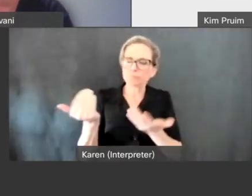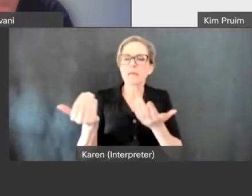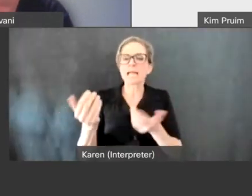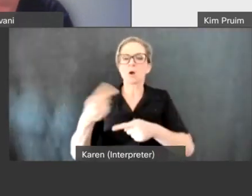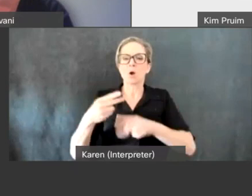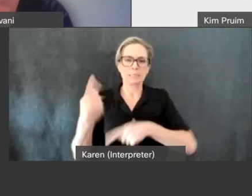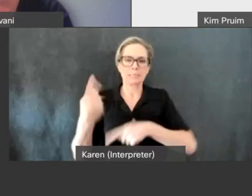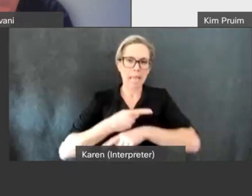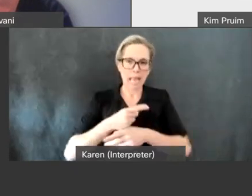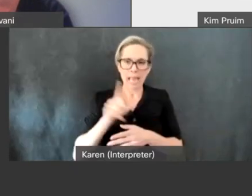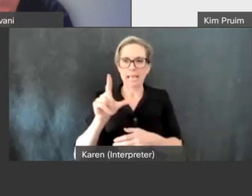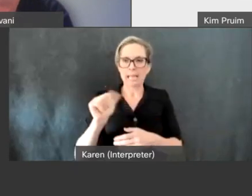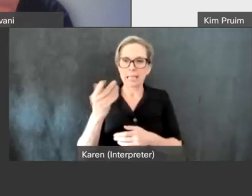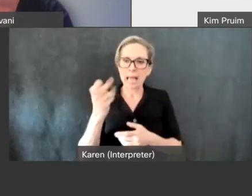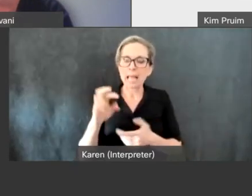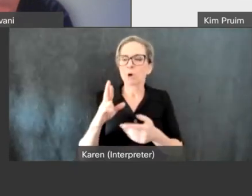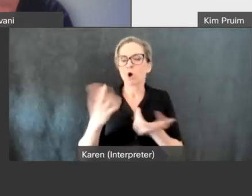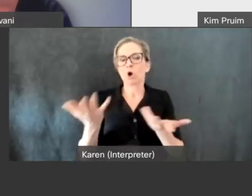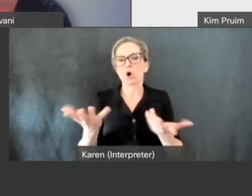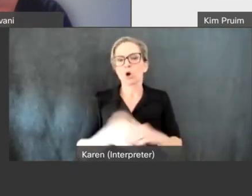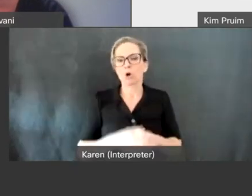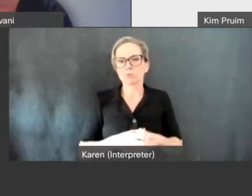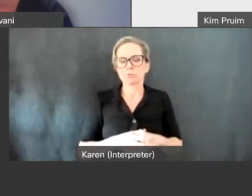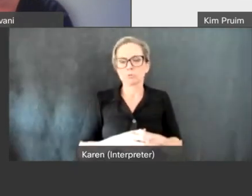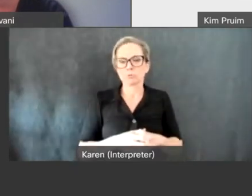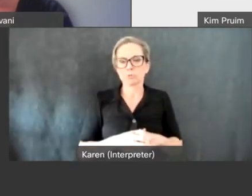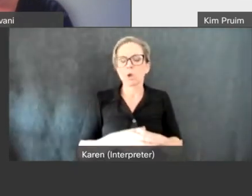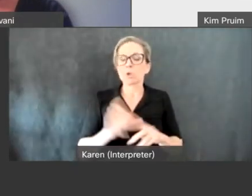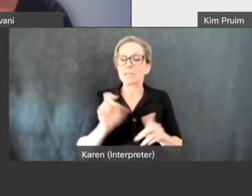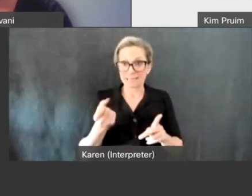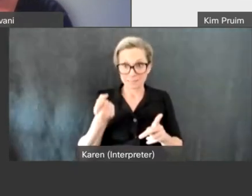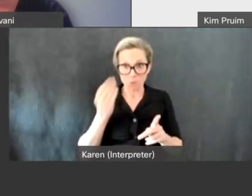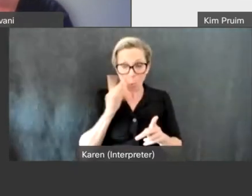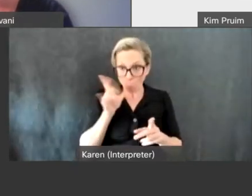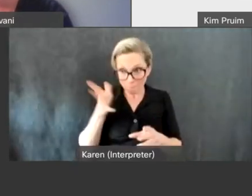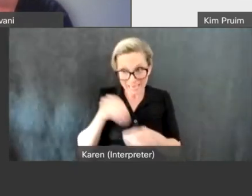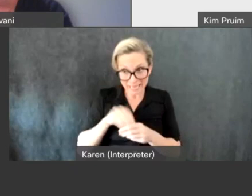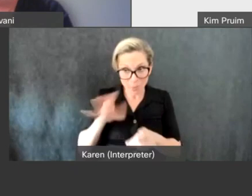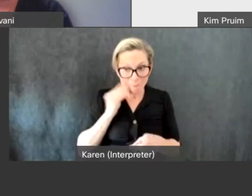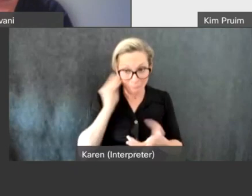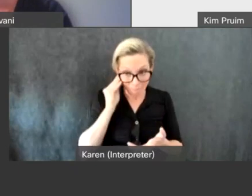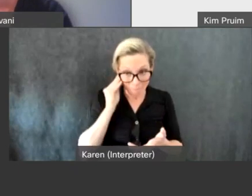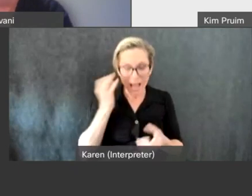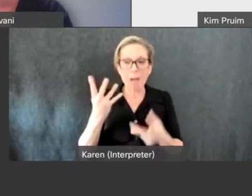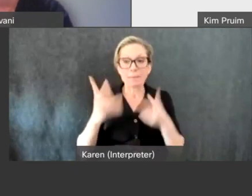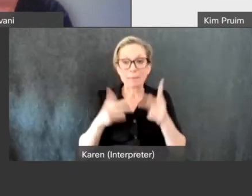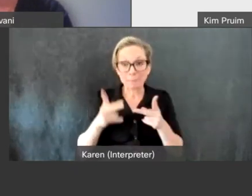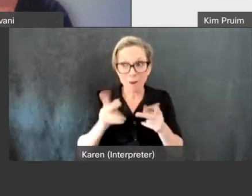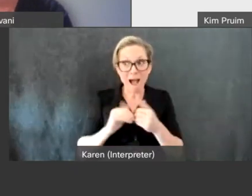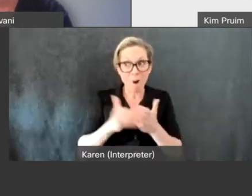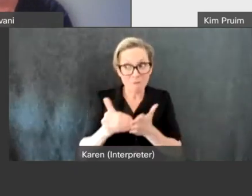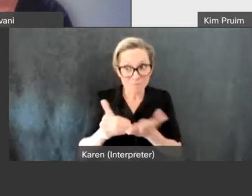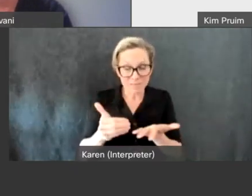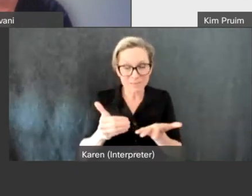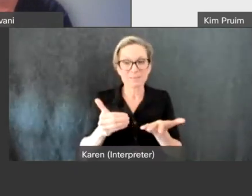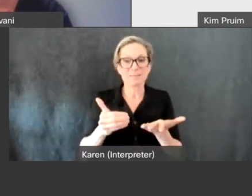to have some kind of understanding of who's going to be in your home, how many, how often,